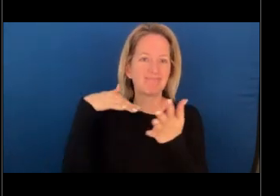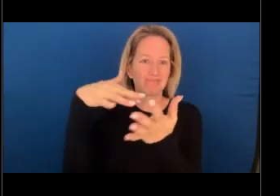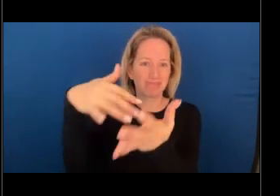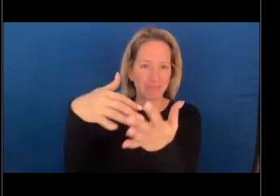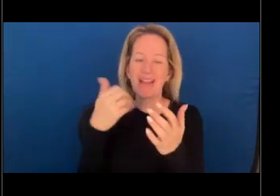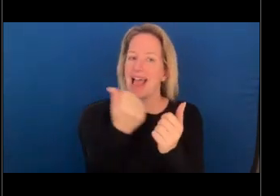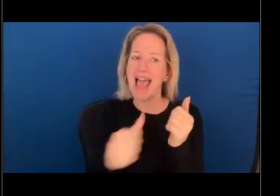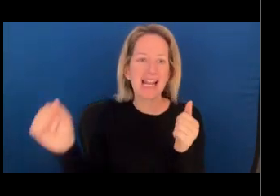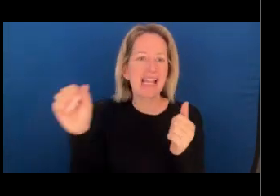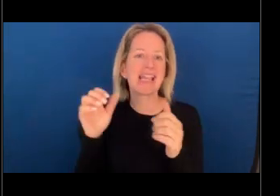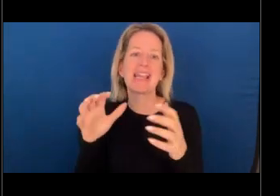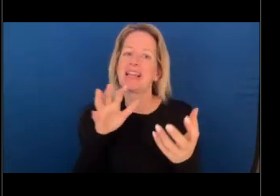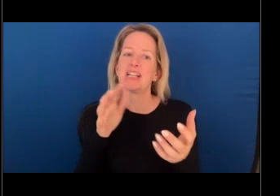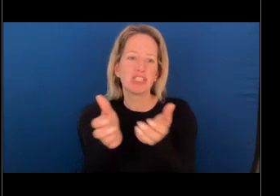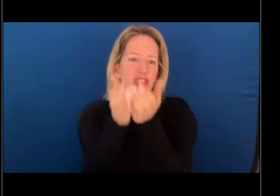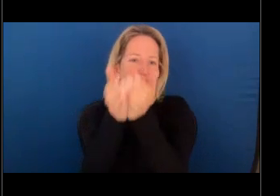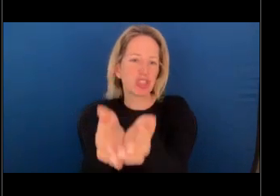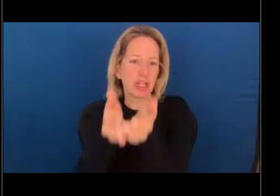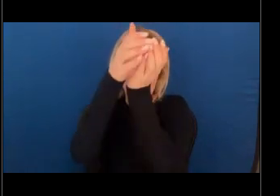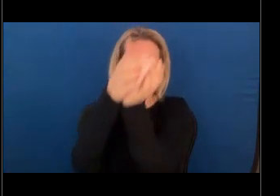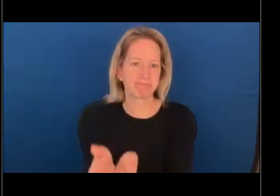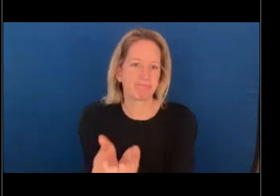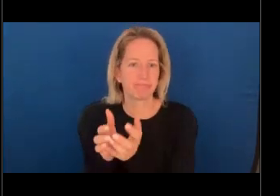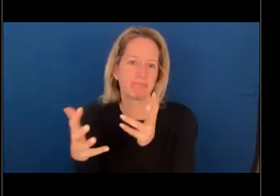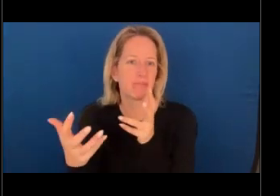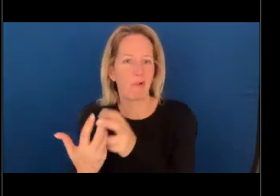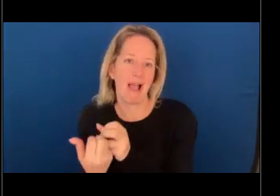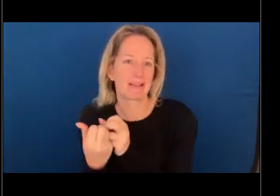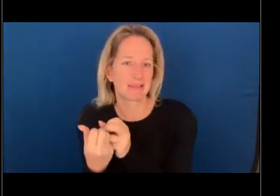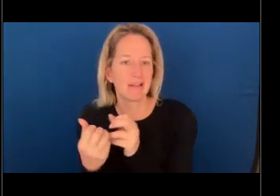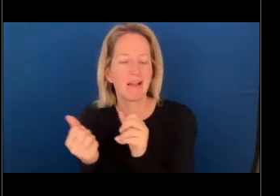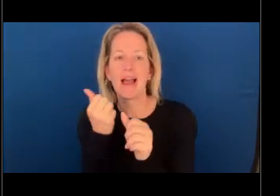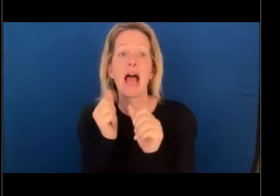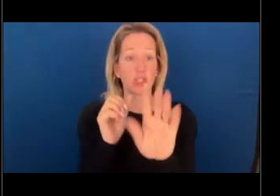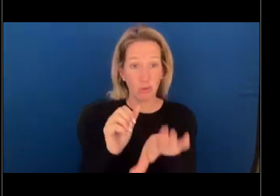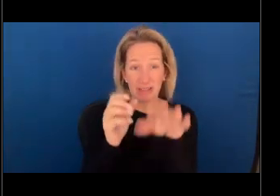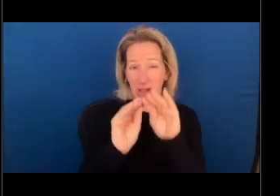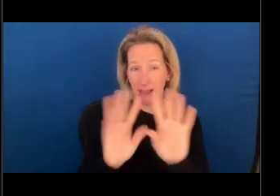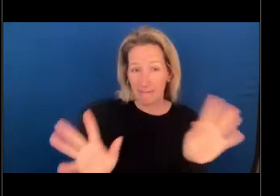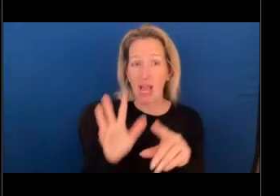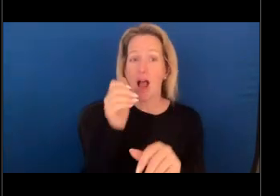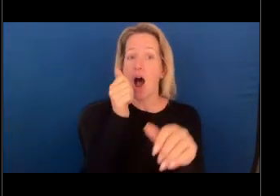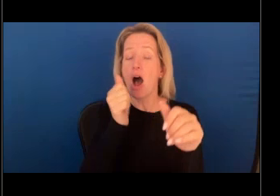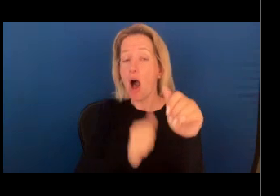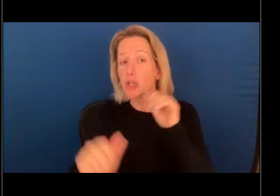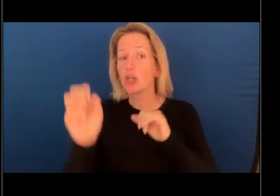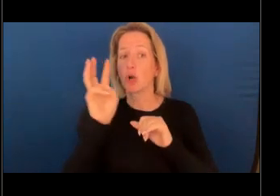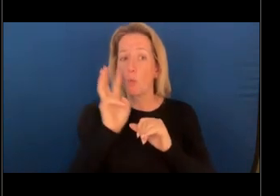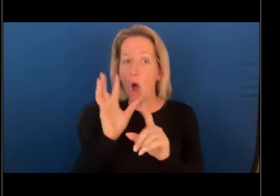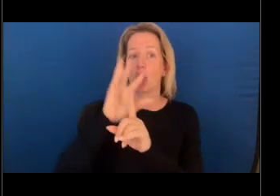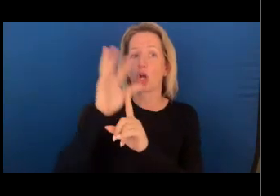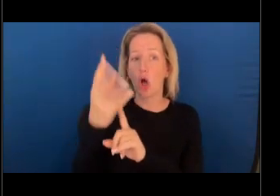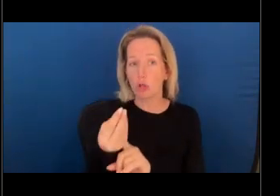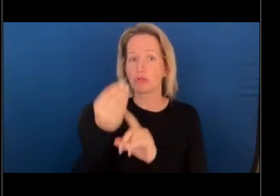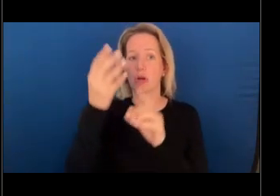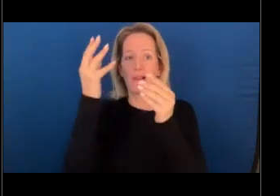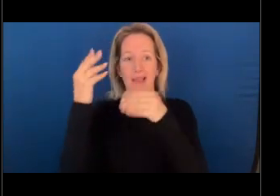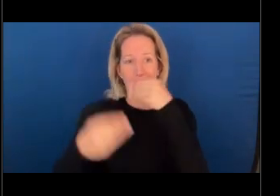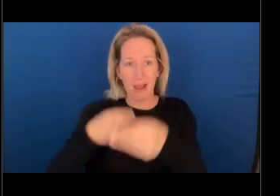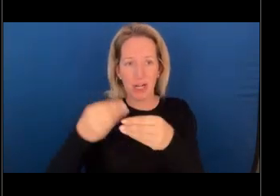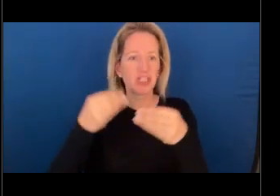Stellwagen Bank National Marine Sanctuary. And I should clarify, when I say underwater cultural heritage, I'm referring to sunken ships,